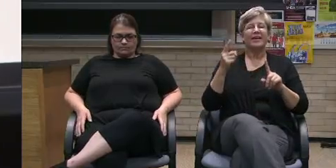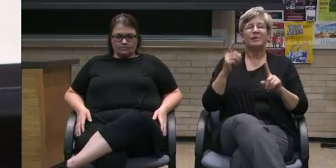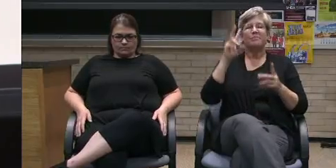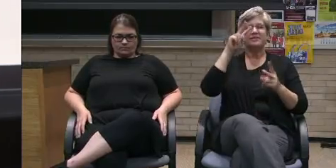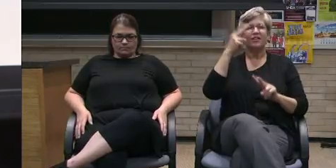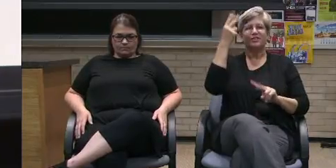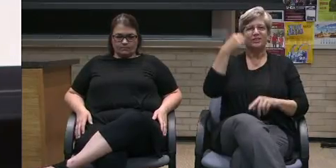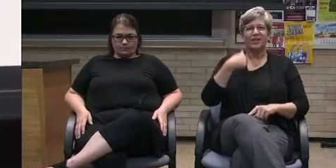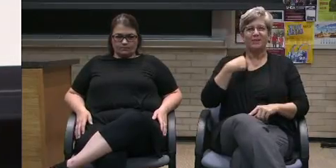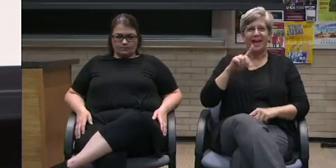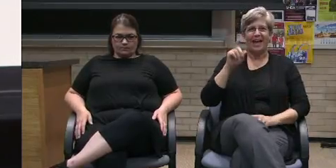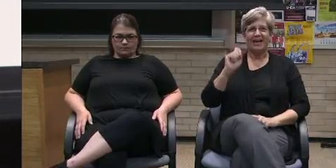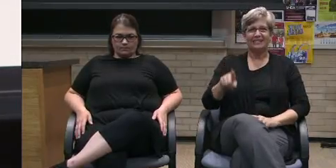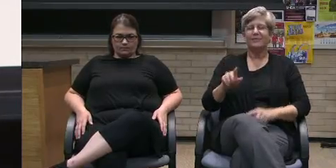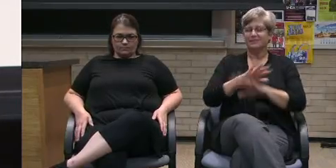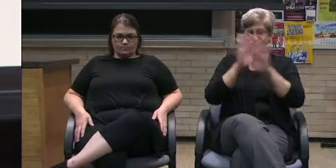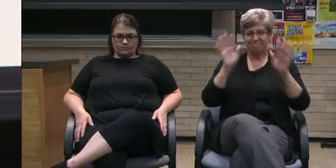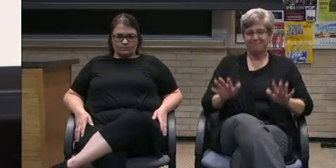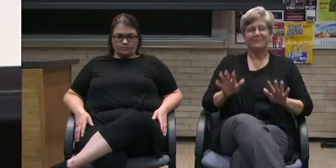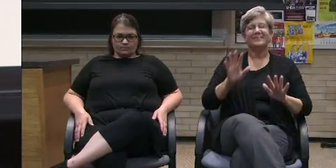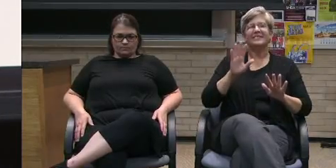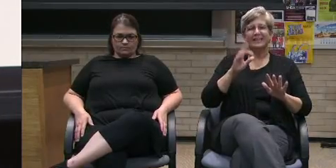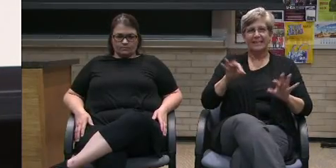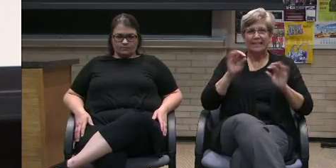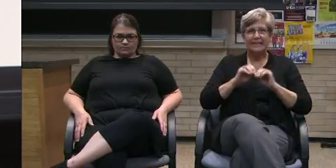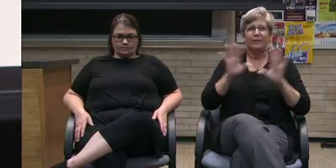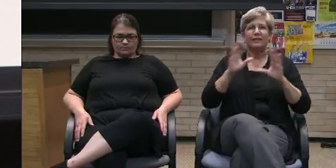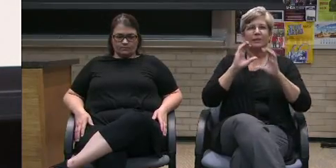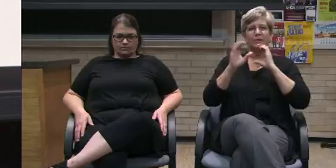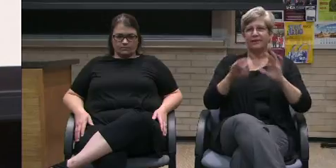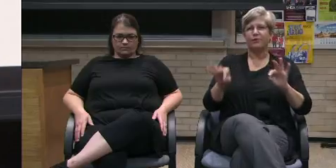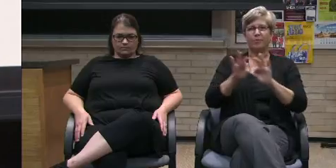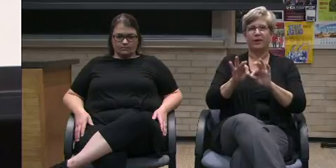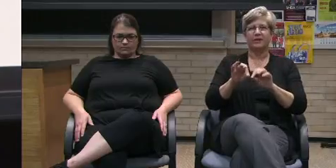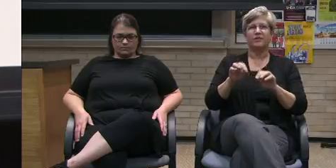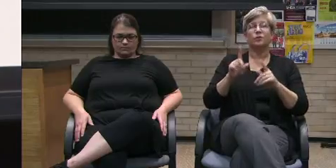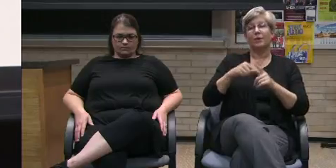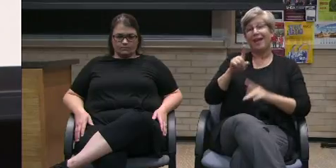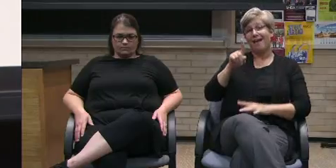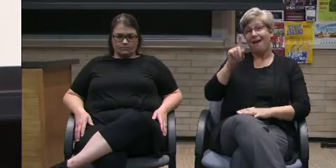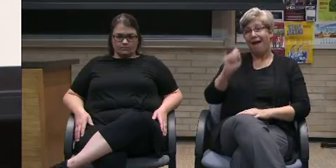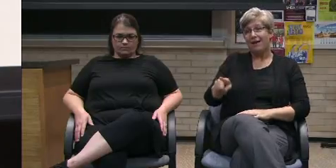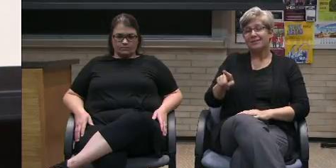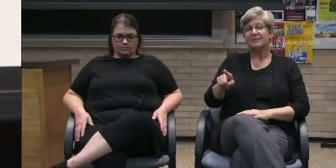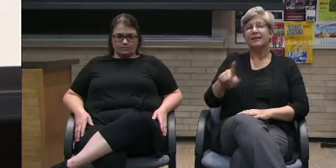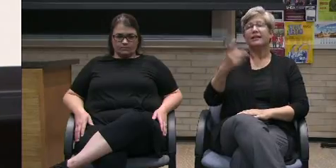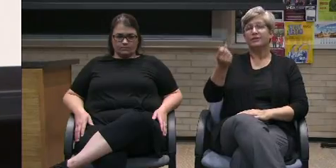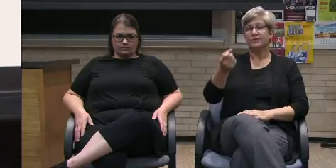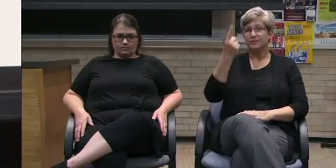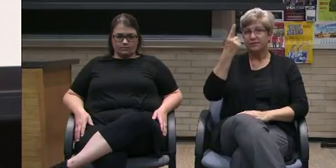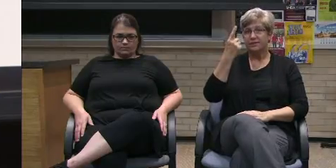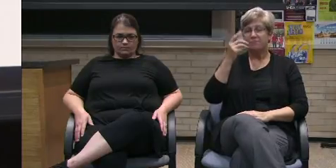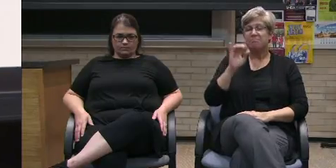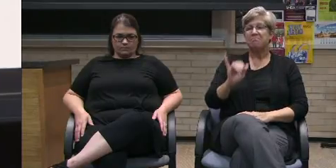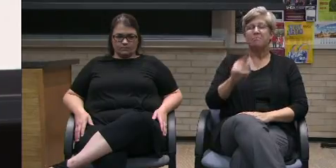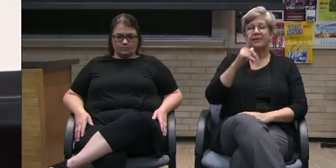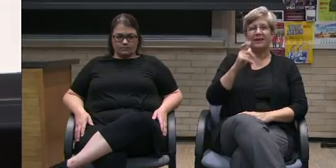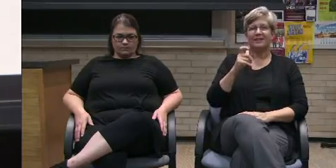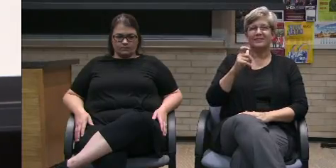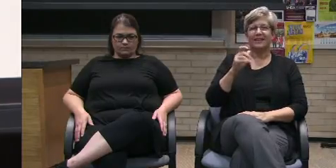energy, invest time and energy to the communication, so that I asked the question and they heard it, because that